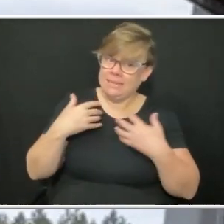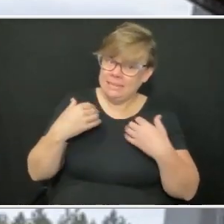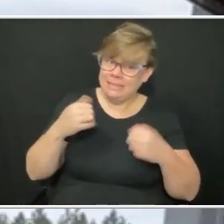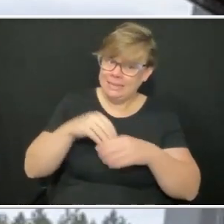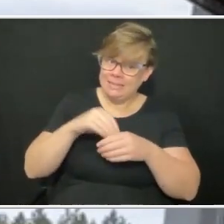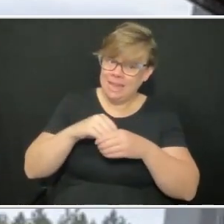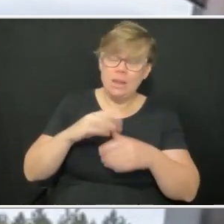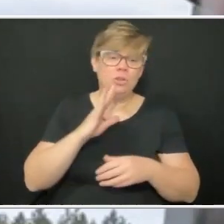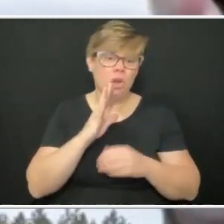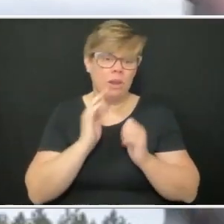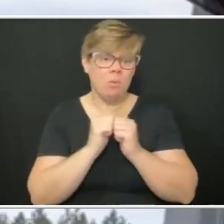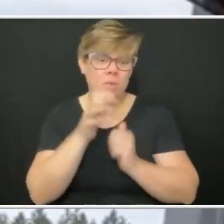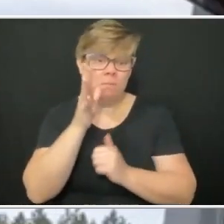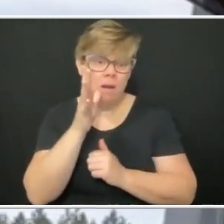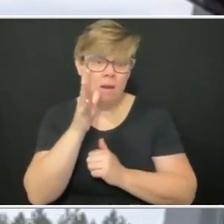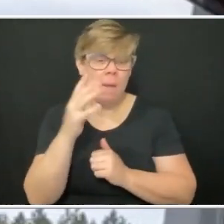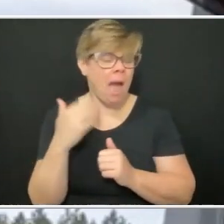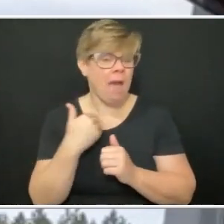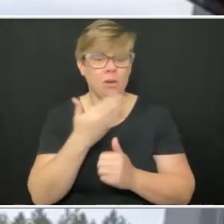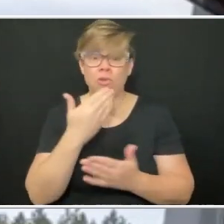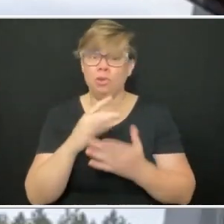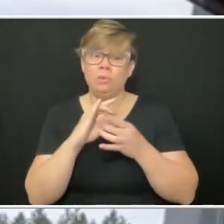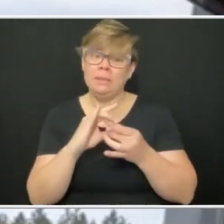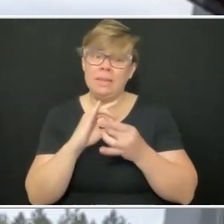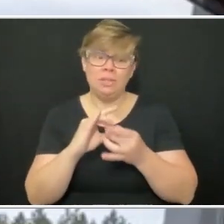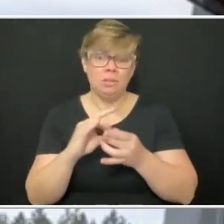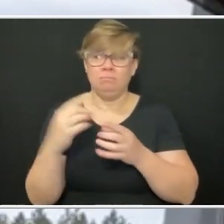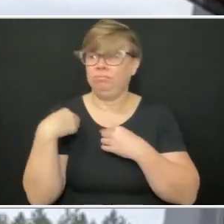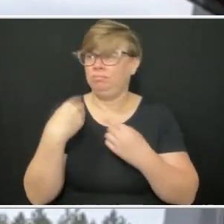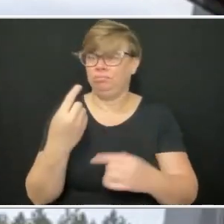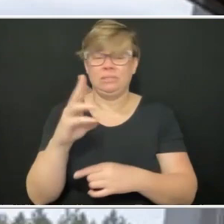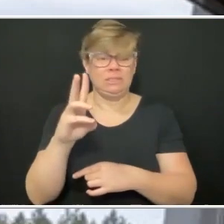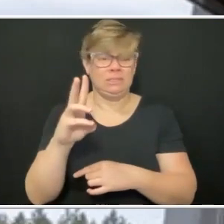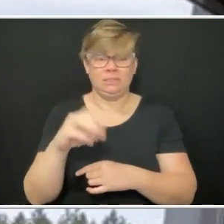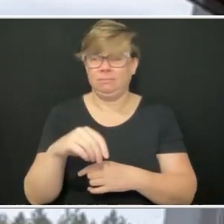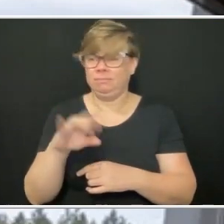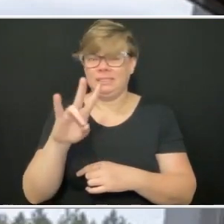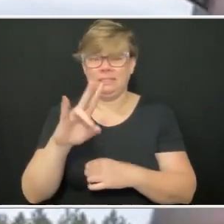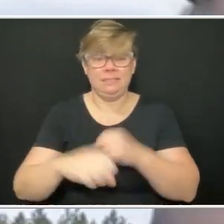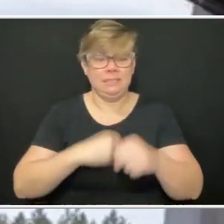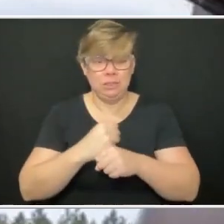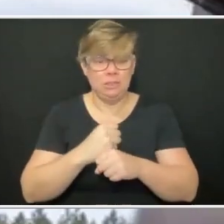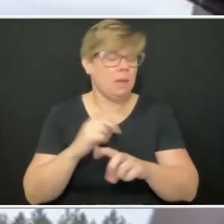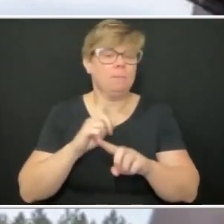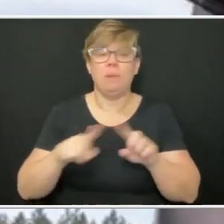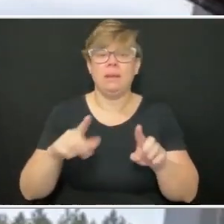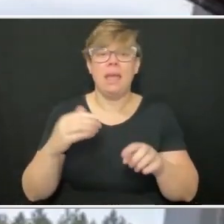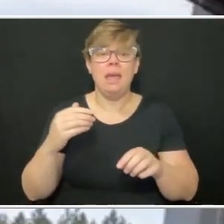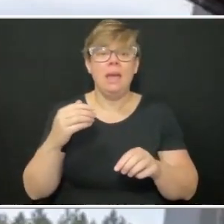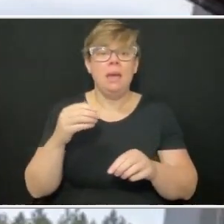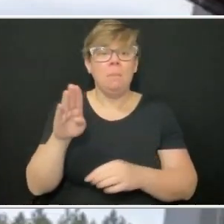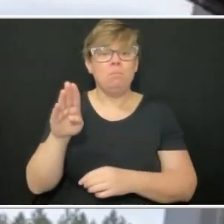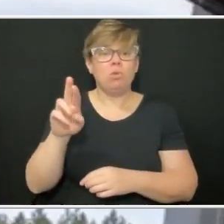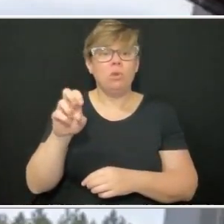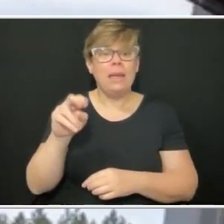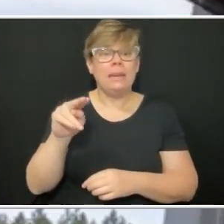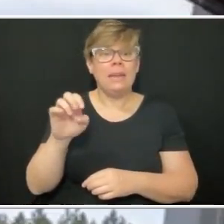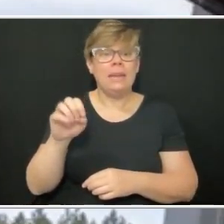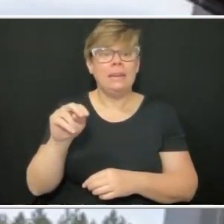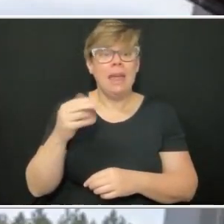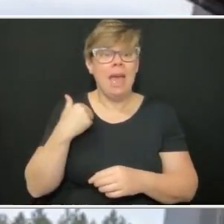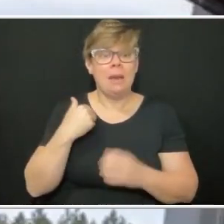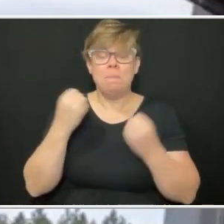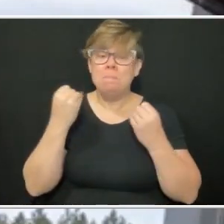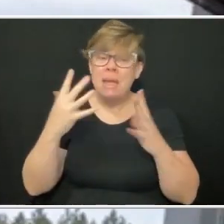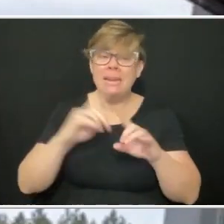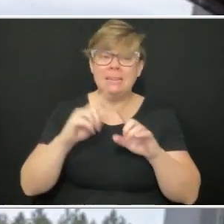with the mom, I've had a great relationship with her for about 6-7 years. So that was the first thing. But he's had multiple operations, and that's where that phone call you